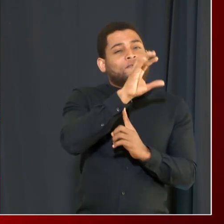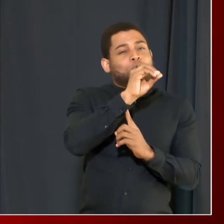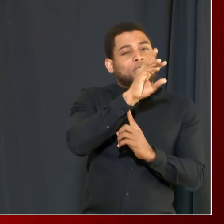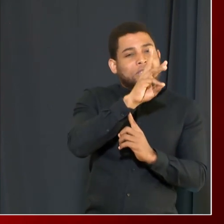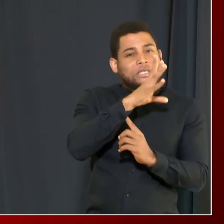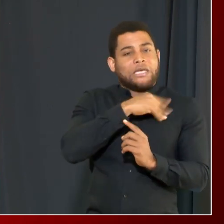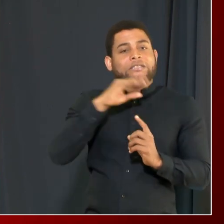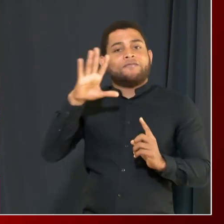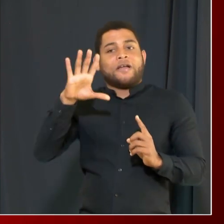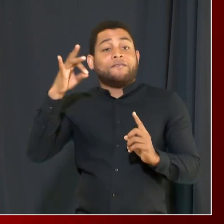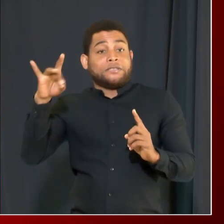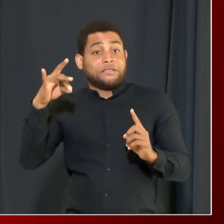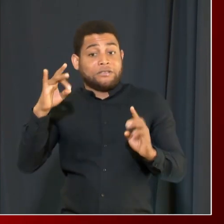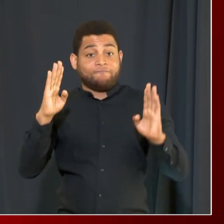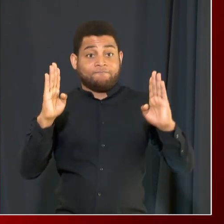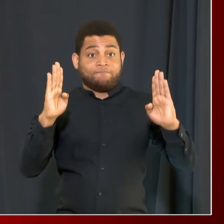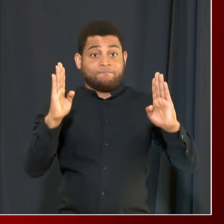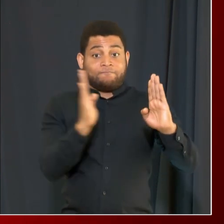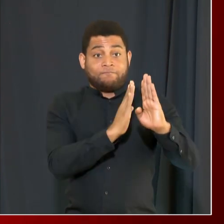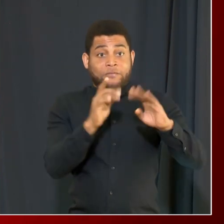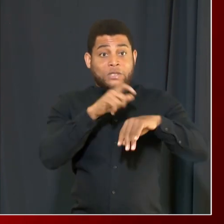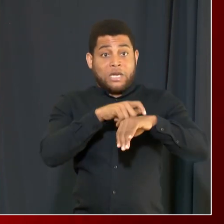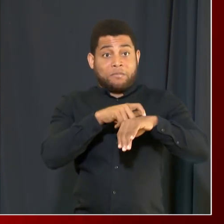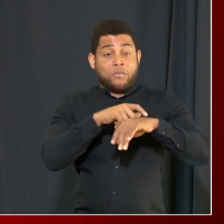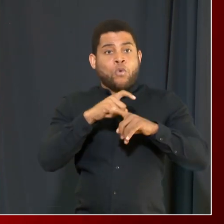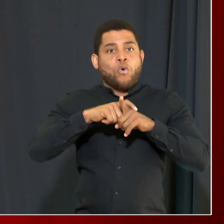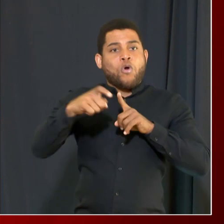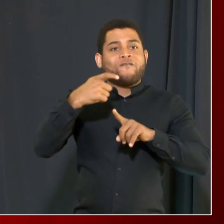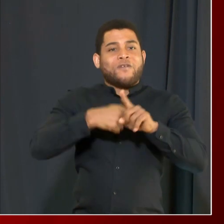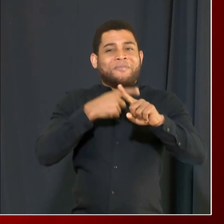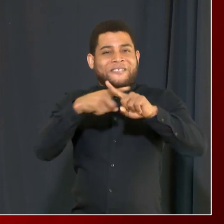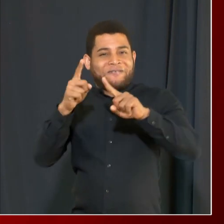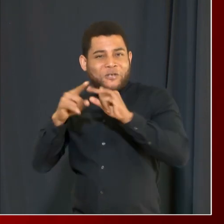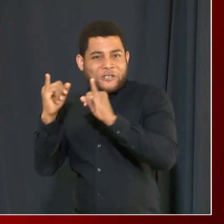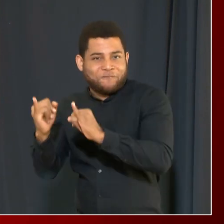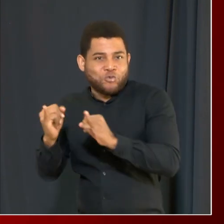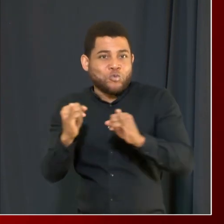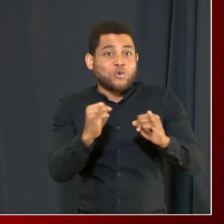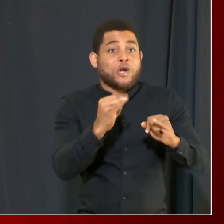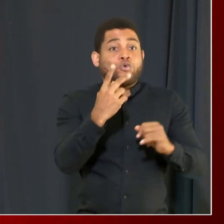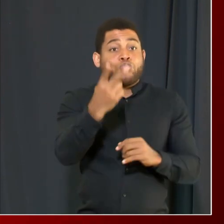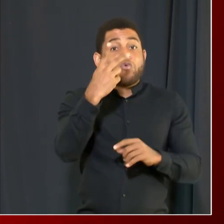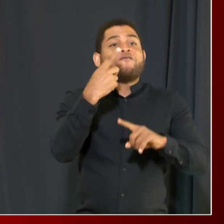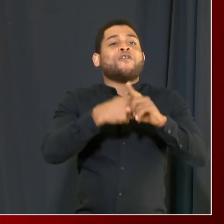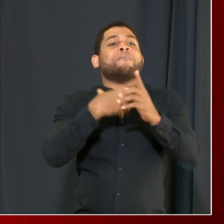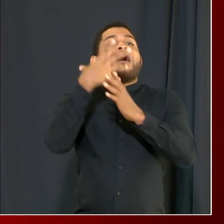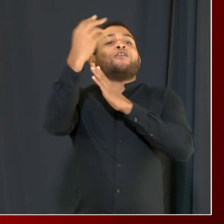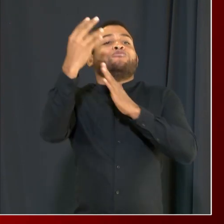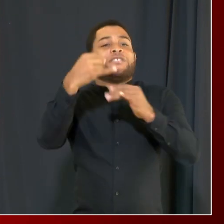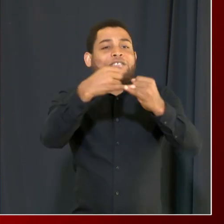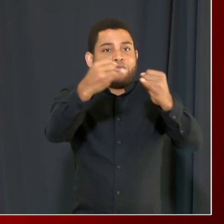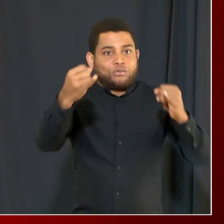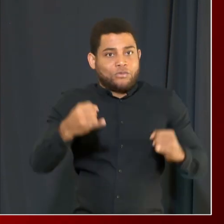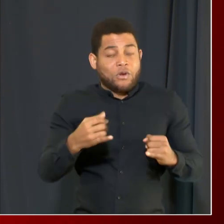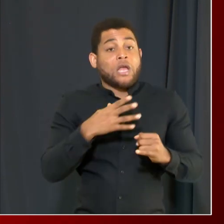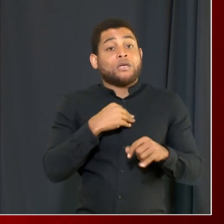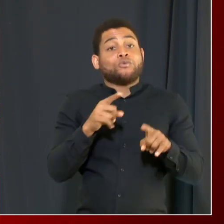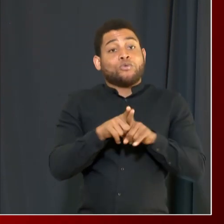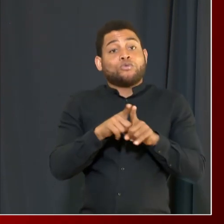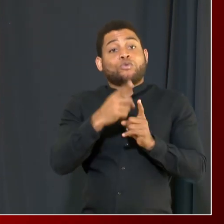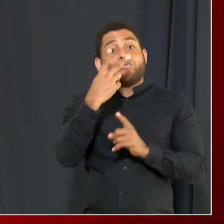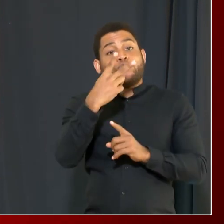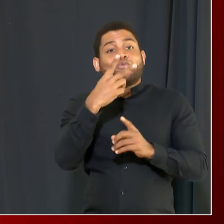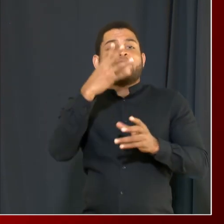5:18. Each of the calls came from different individuals, 2 of them from out of the jurisdiction, one from the last one at